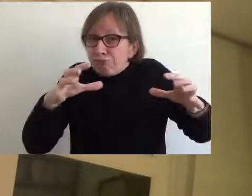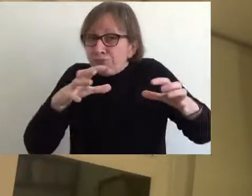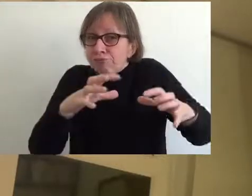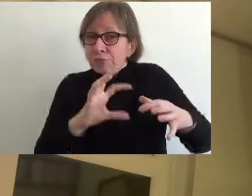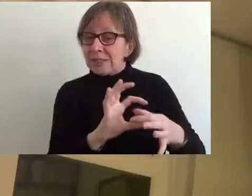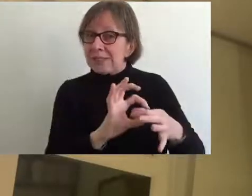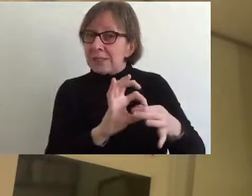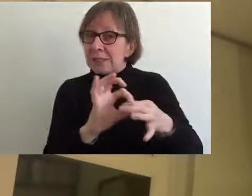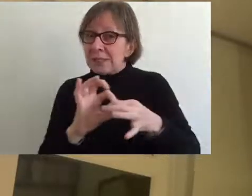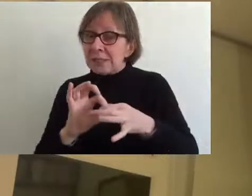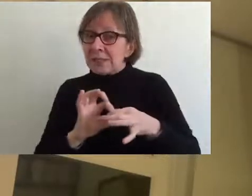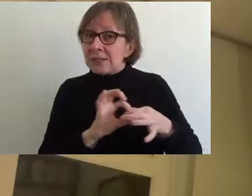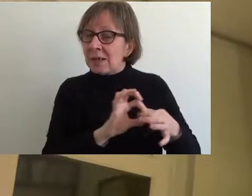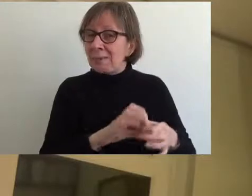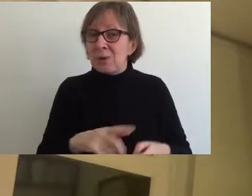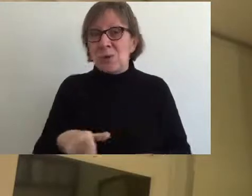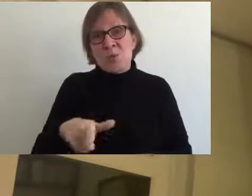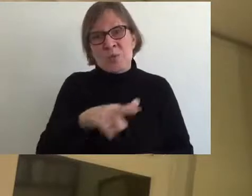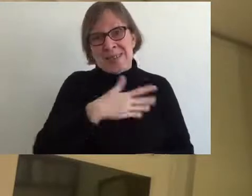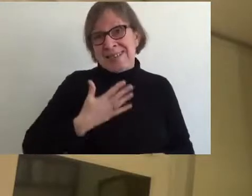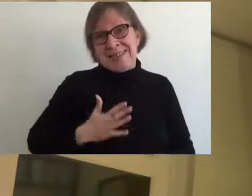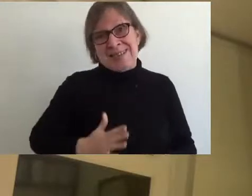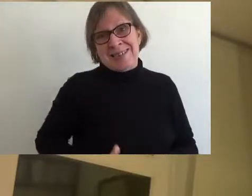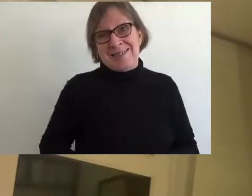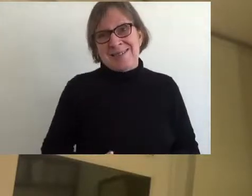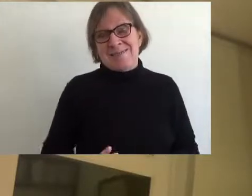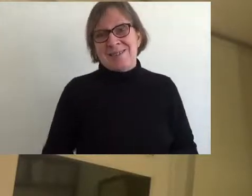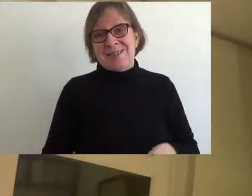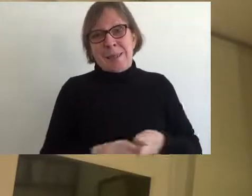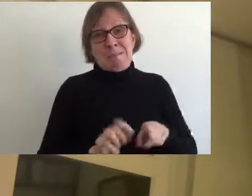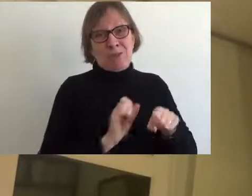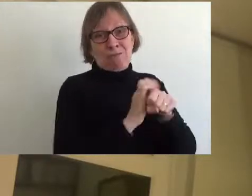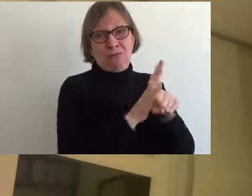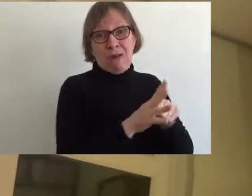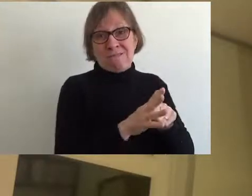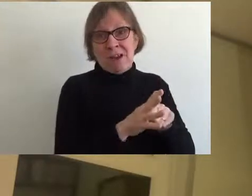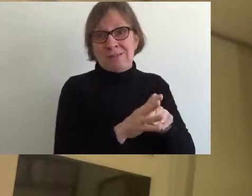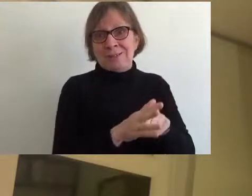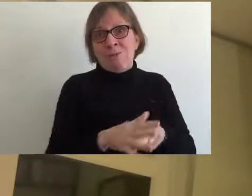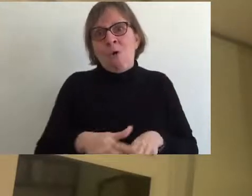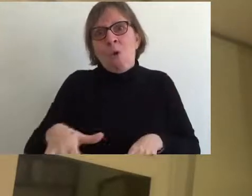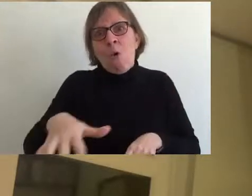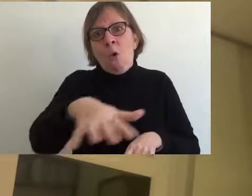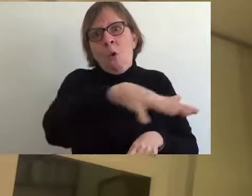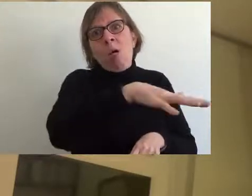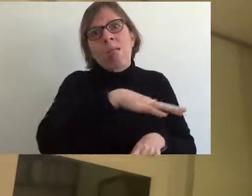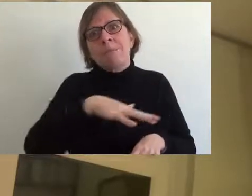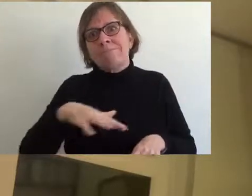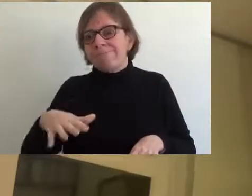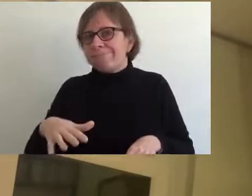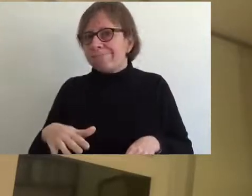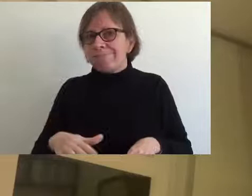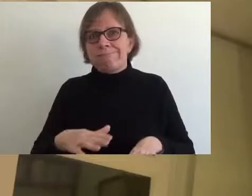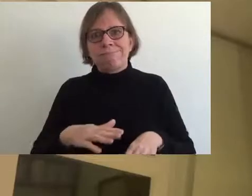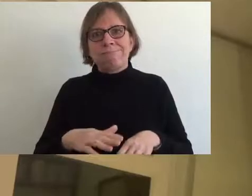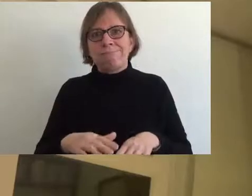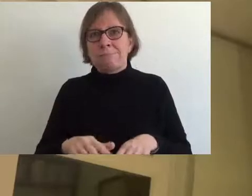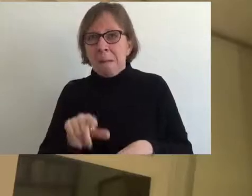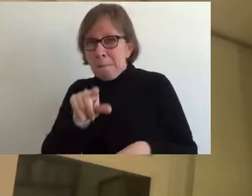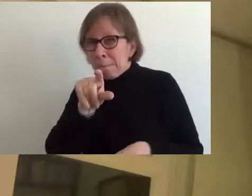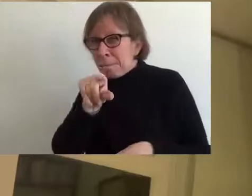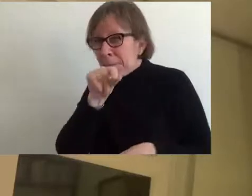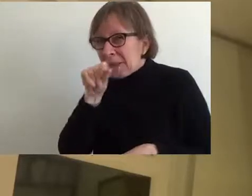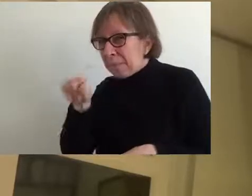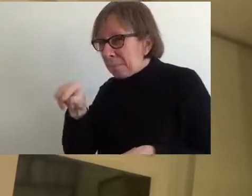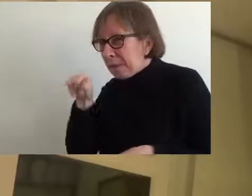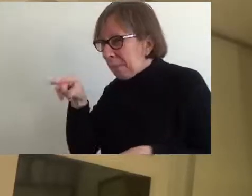each other because of a shared need. We know that coronavirus can affect anybody. It